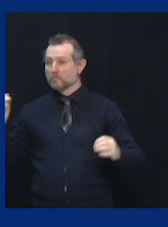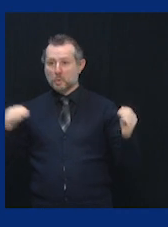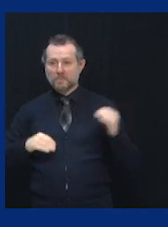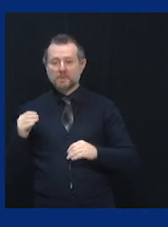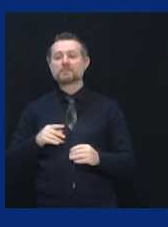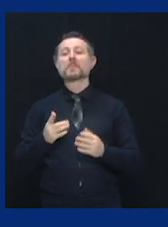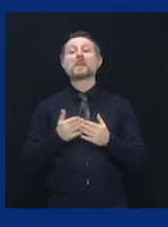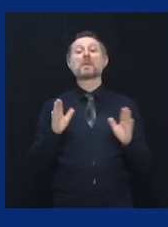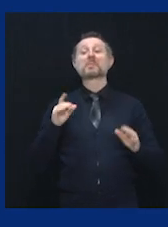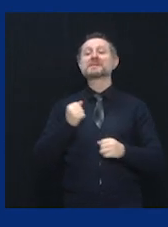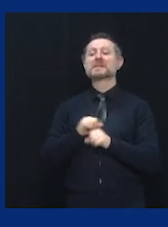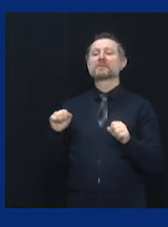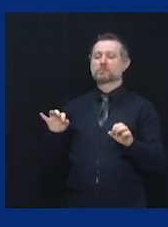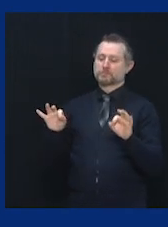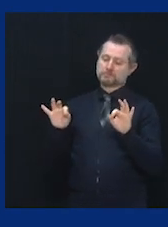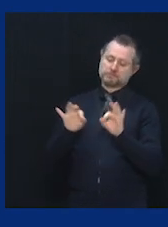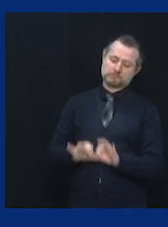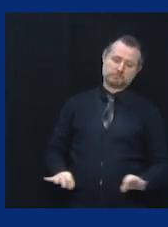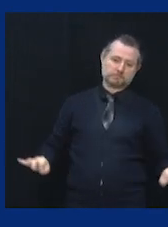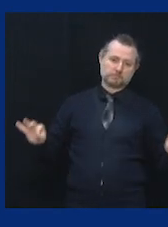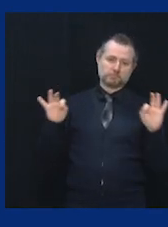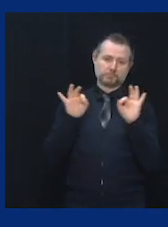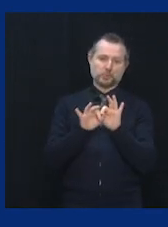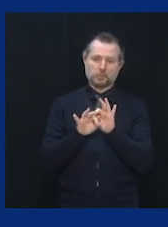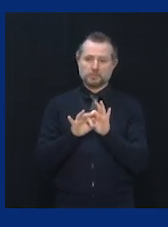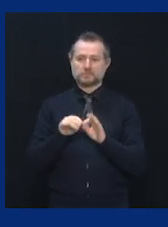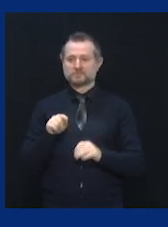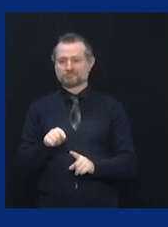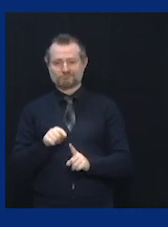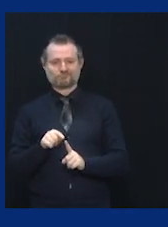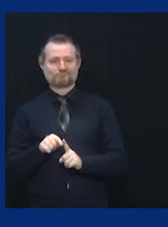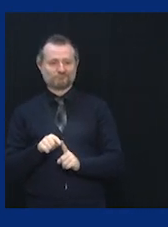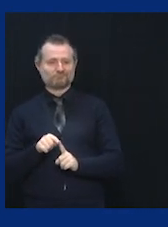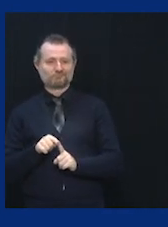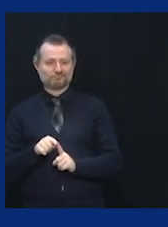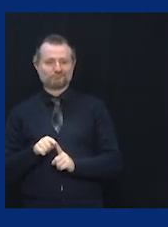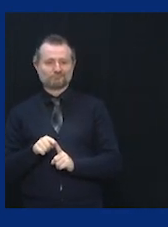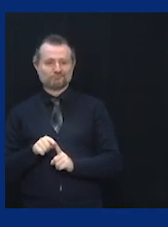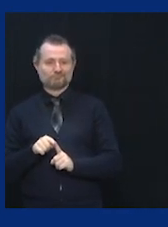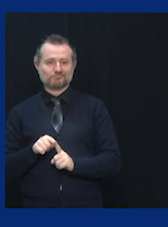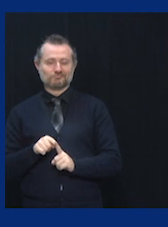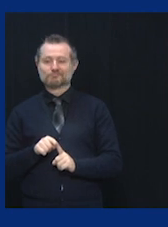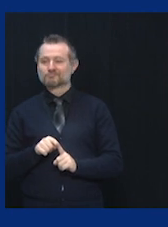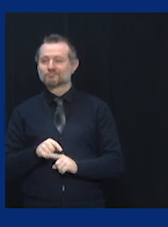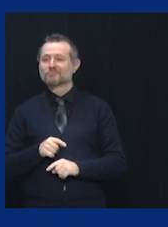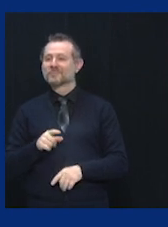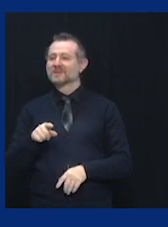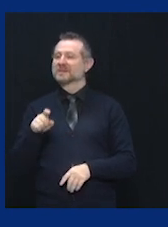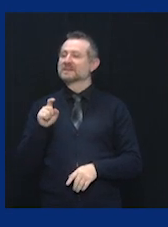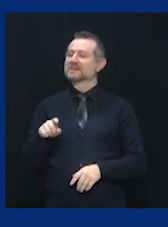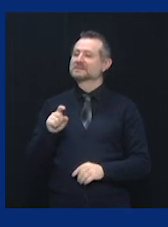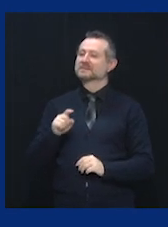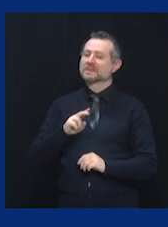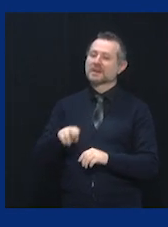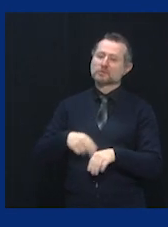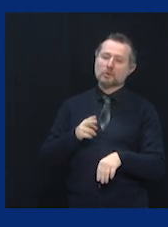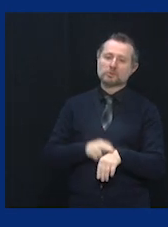is essential. And this is also a national